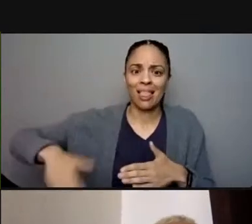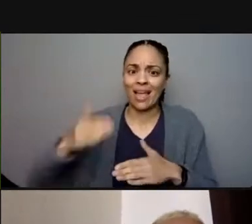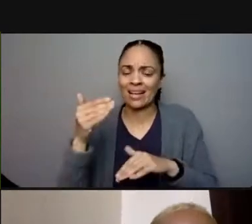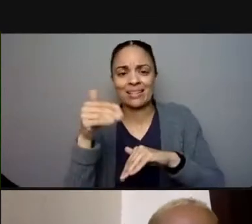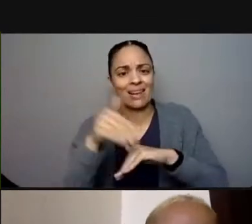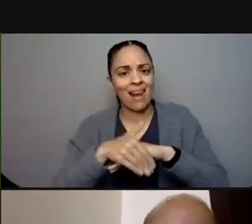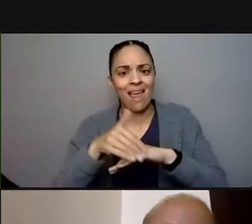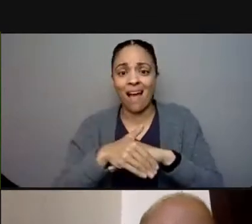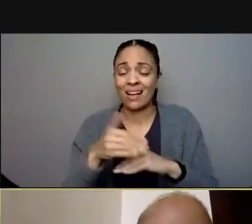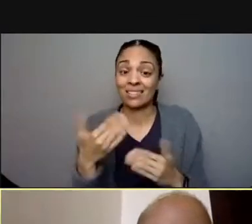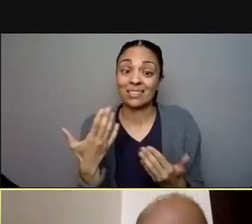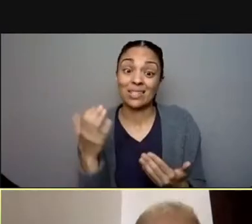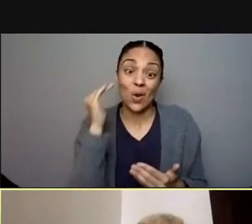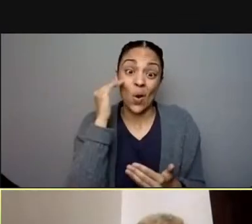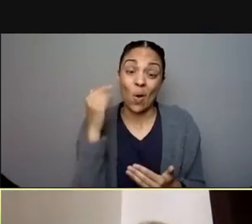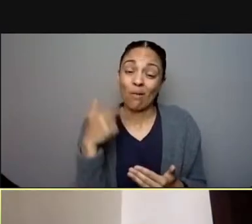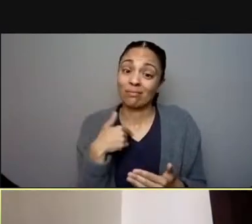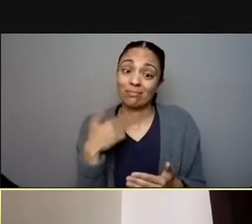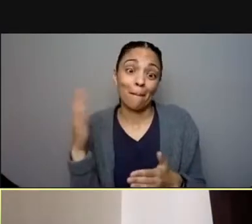Low key, I would leave.